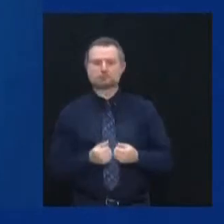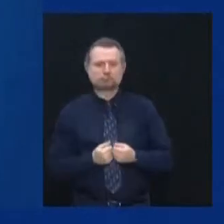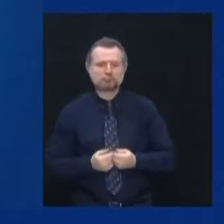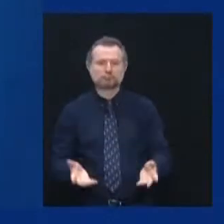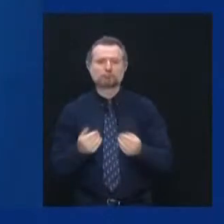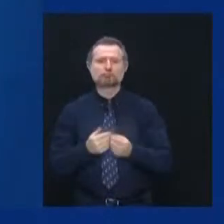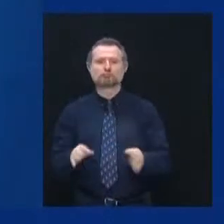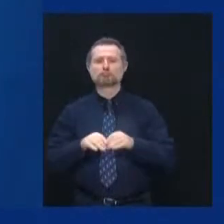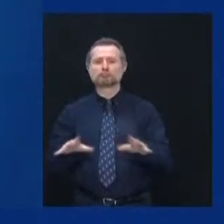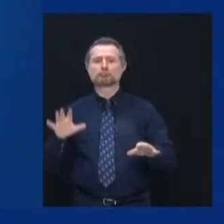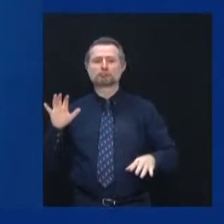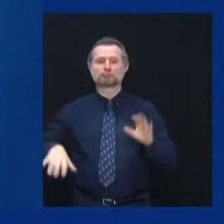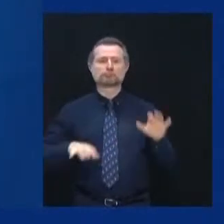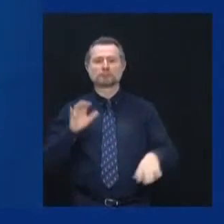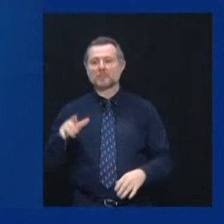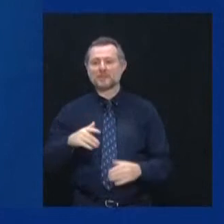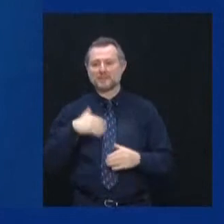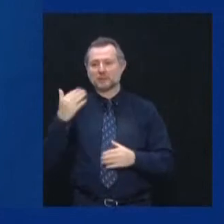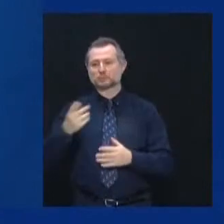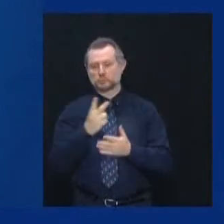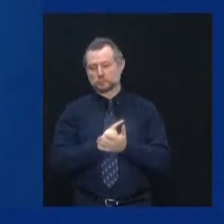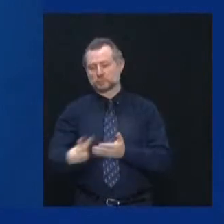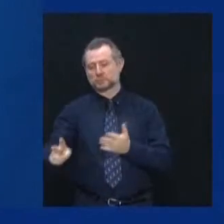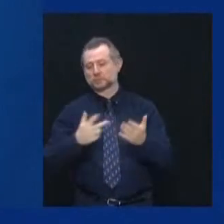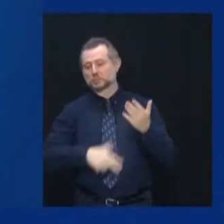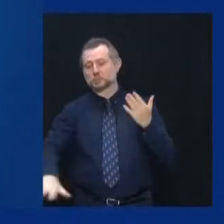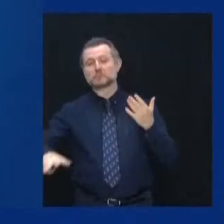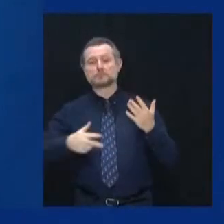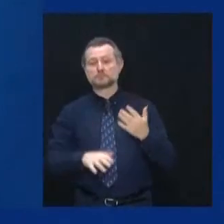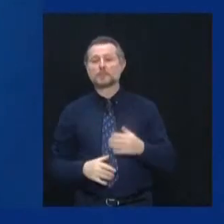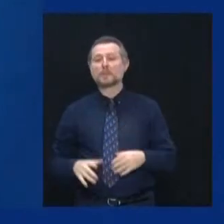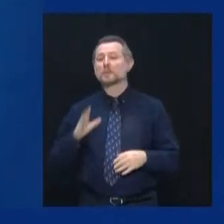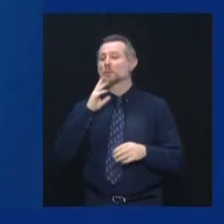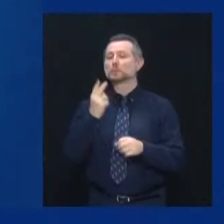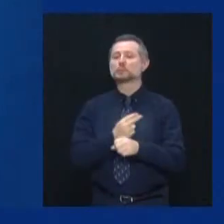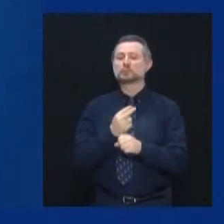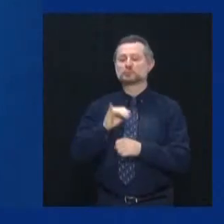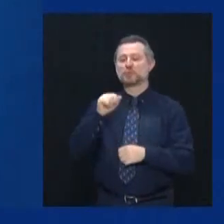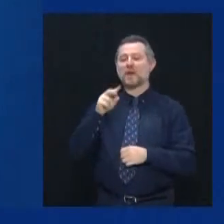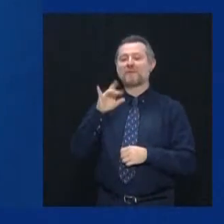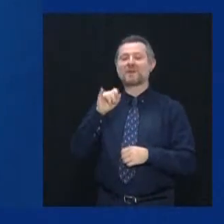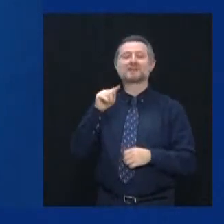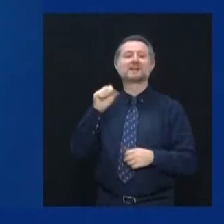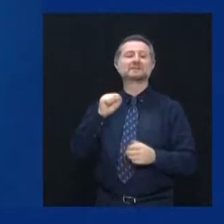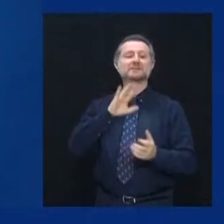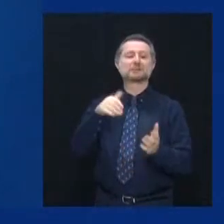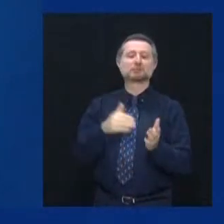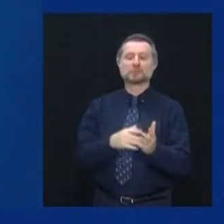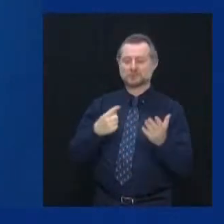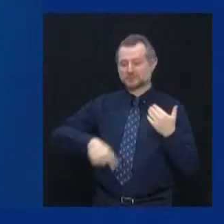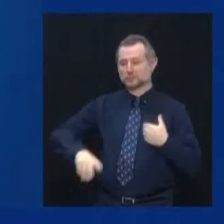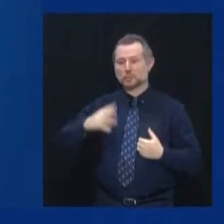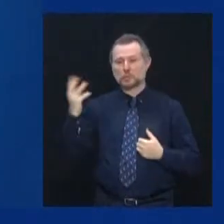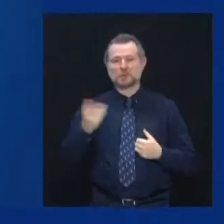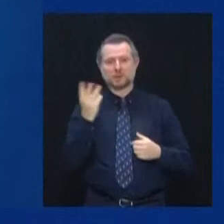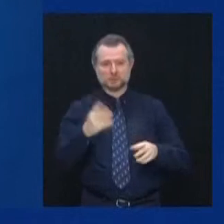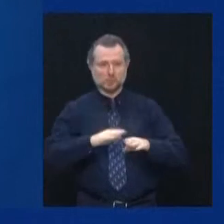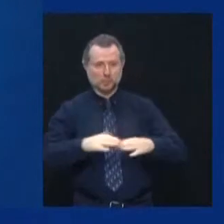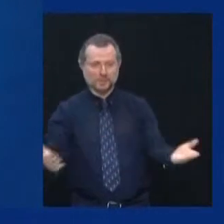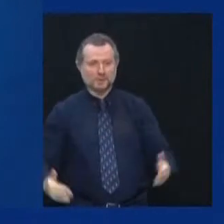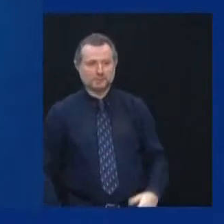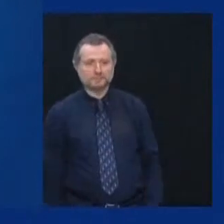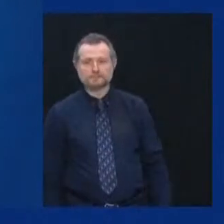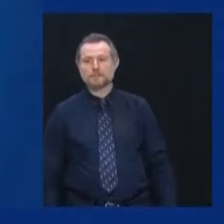several weeks. We're going to, for example, we're going to use the Javits Center, which is going to open next Wednesday, where we will just